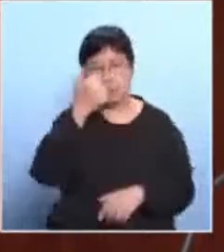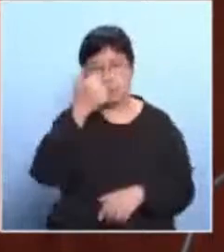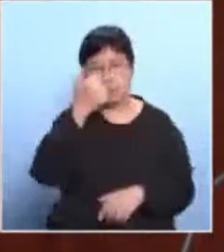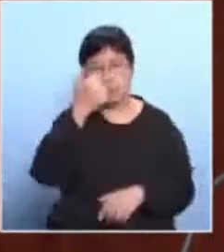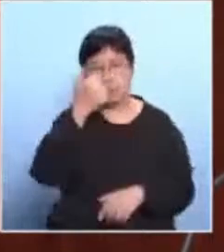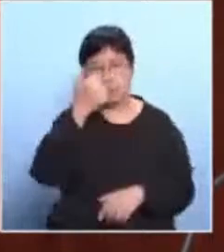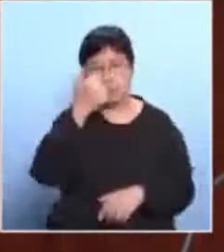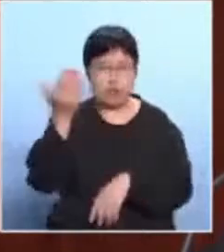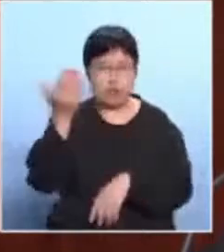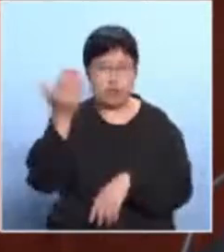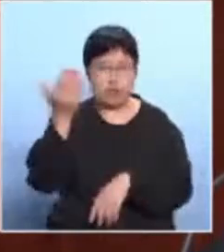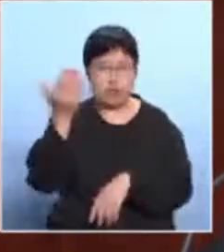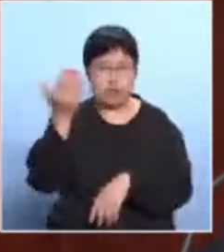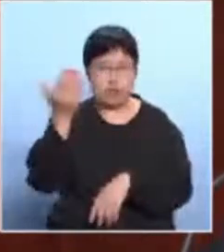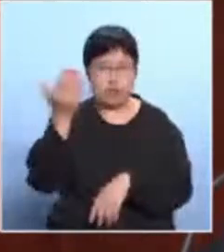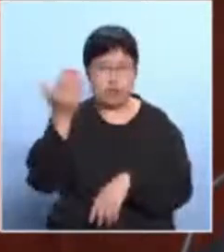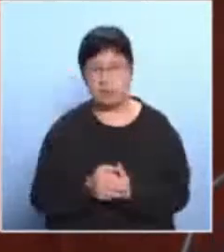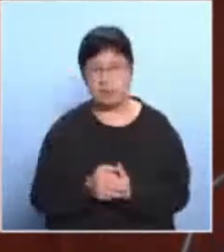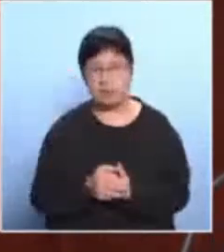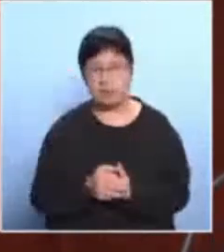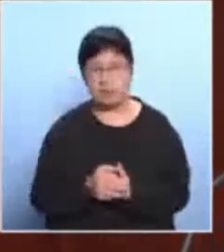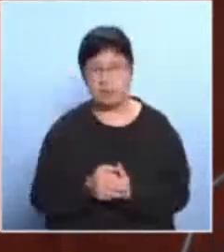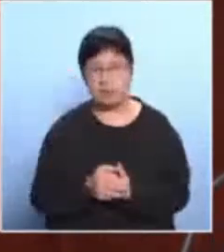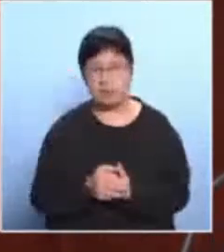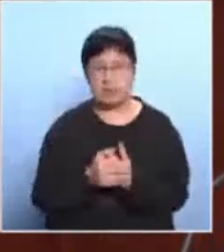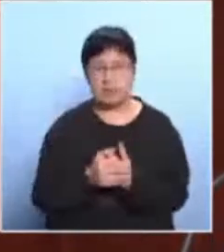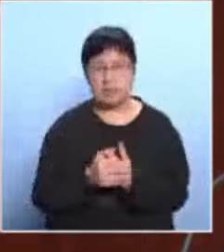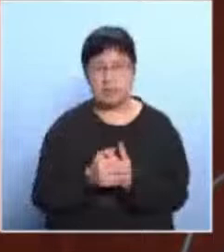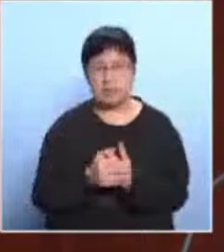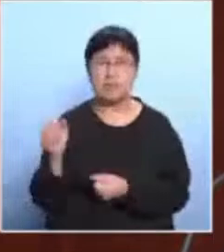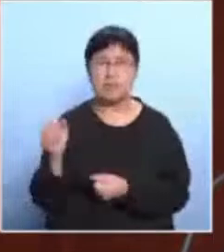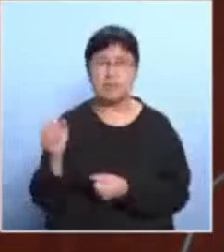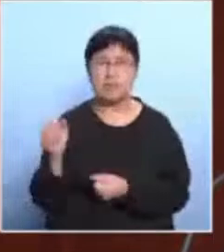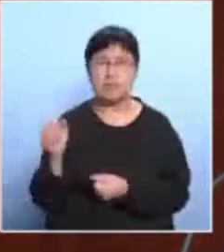3. Enhance cruise tourism developments.